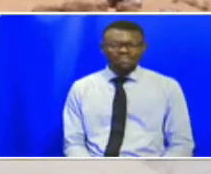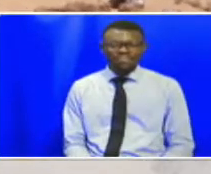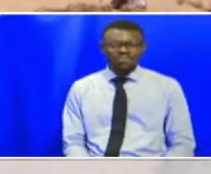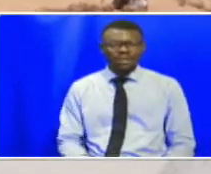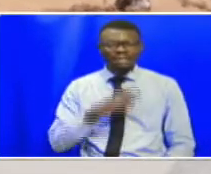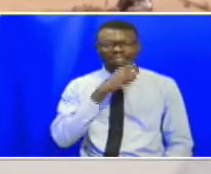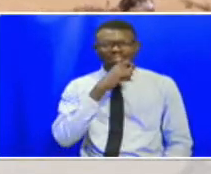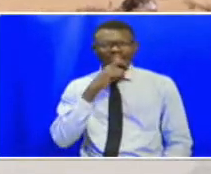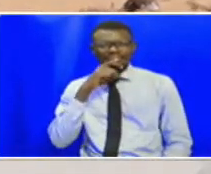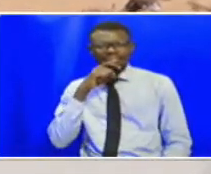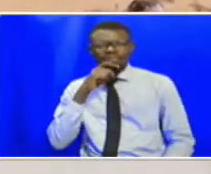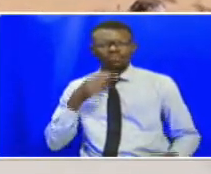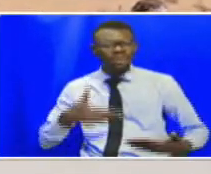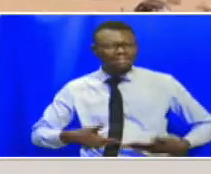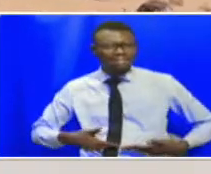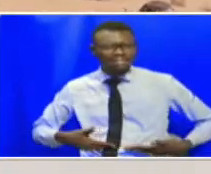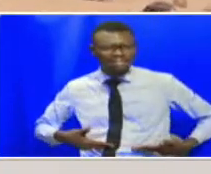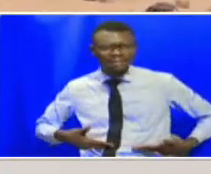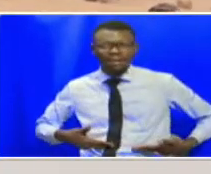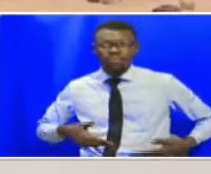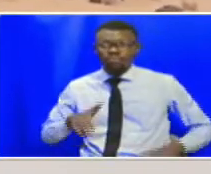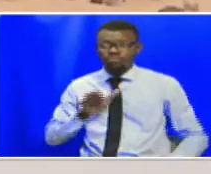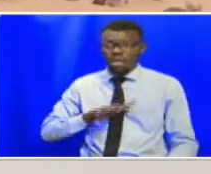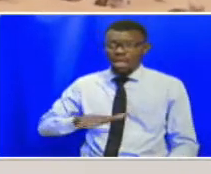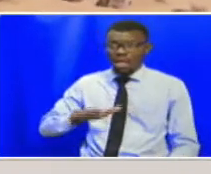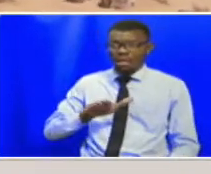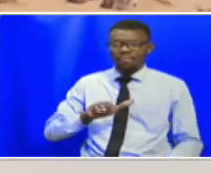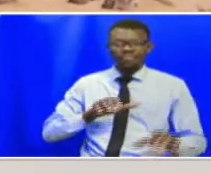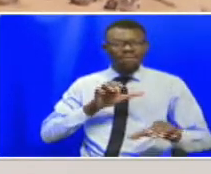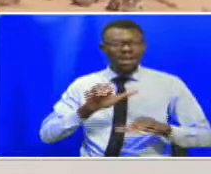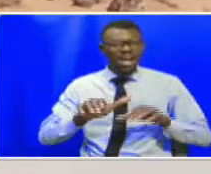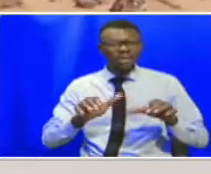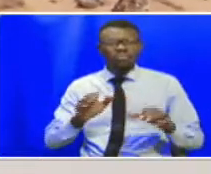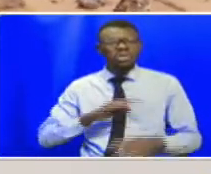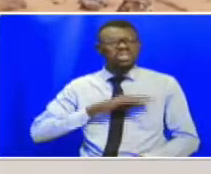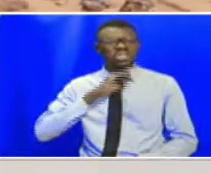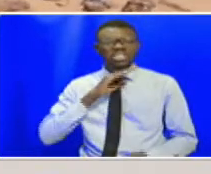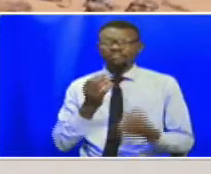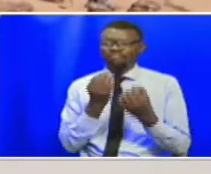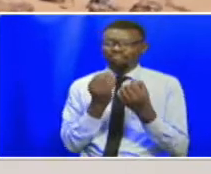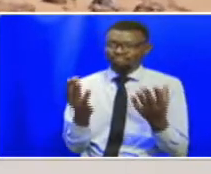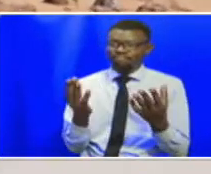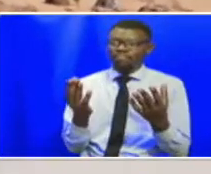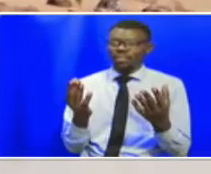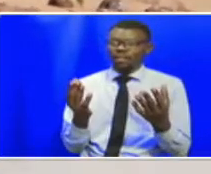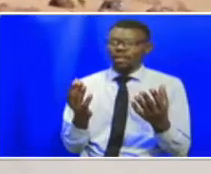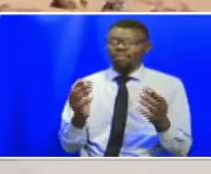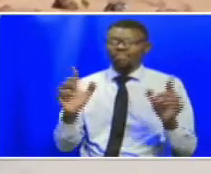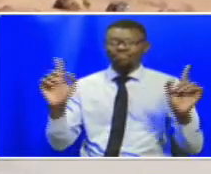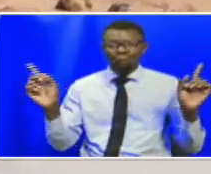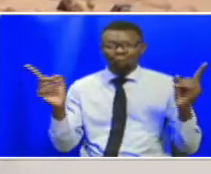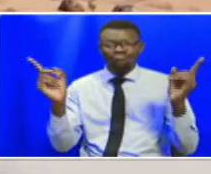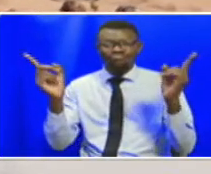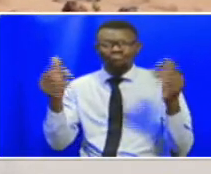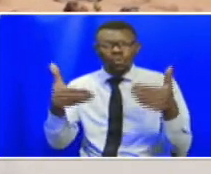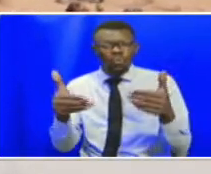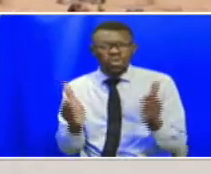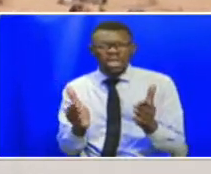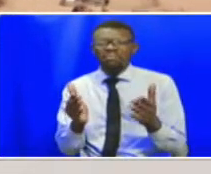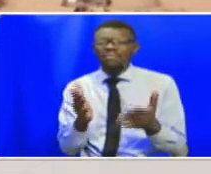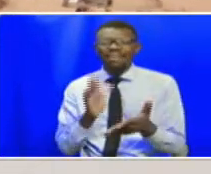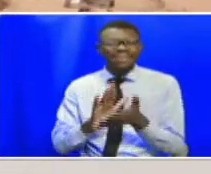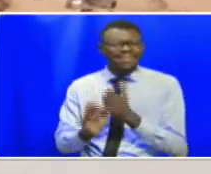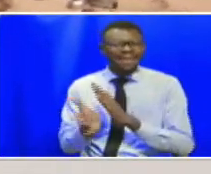Drought and famine, which has led to the loss of livestock, has left nomadic communities at crossroads. With